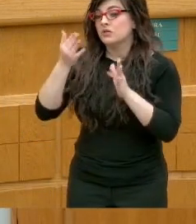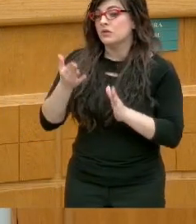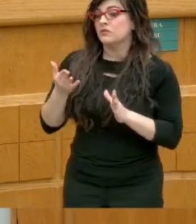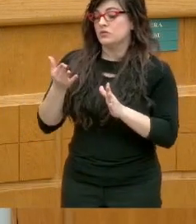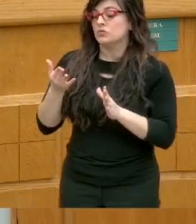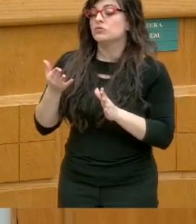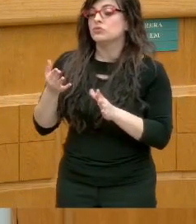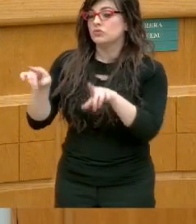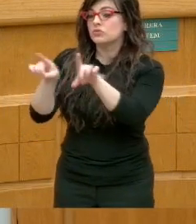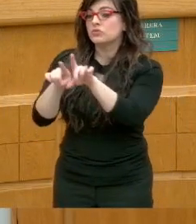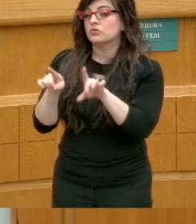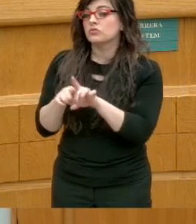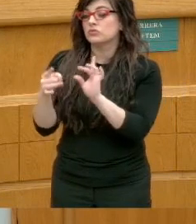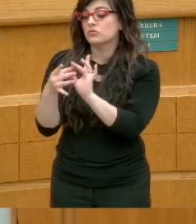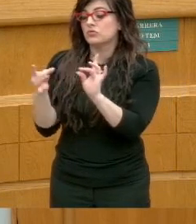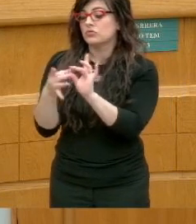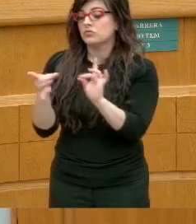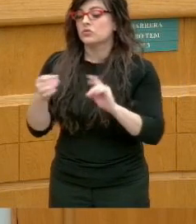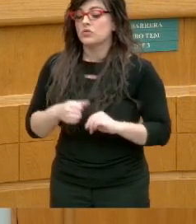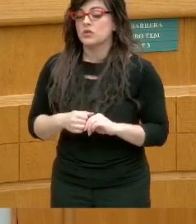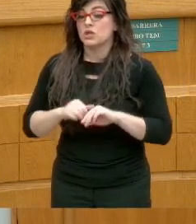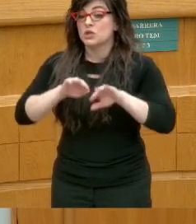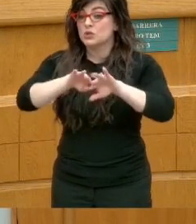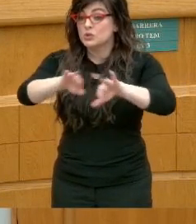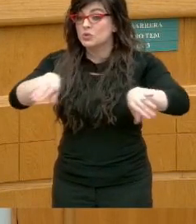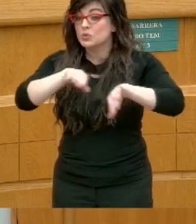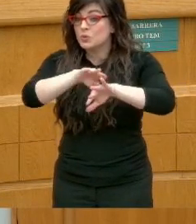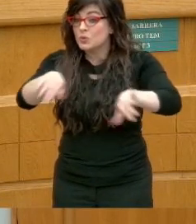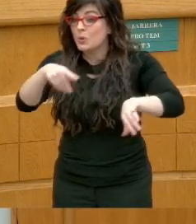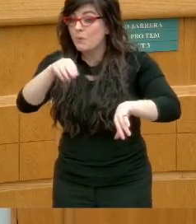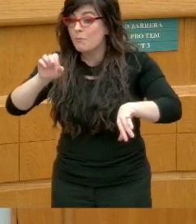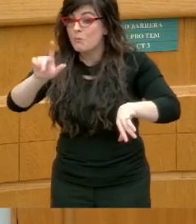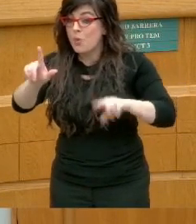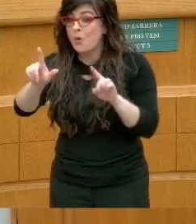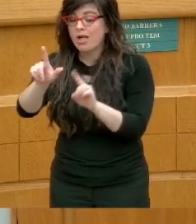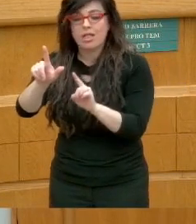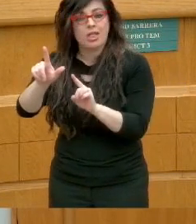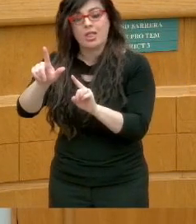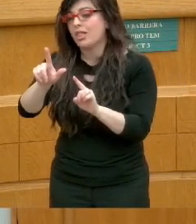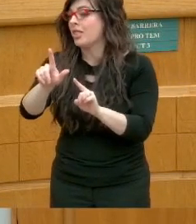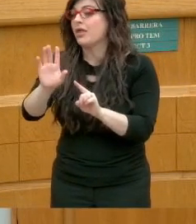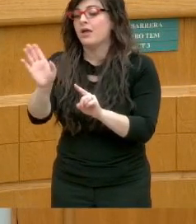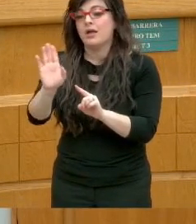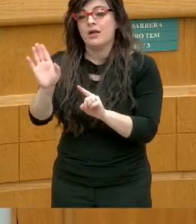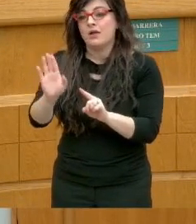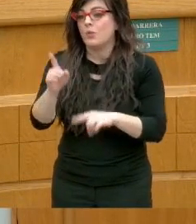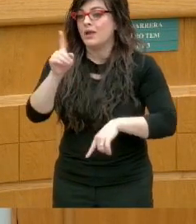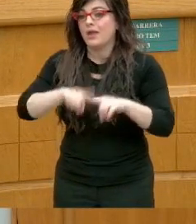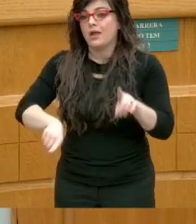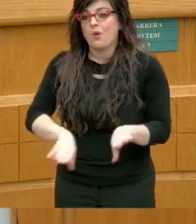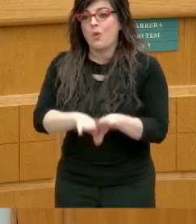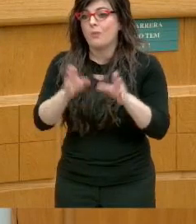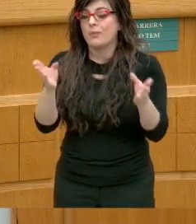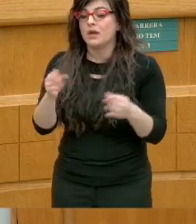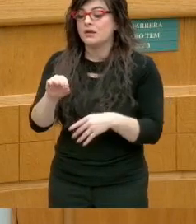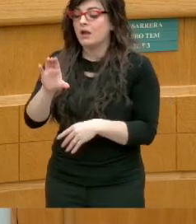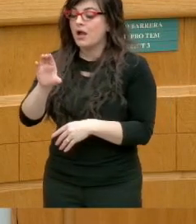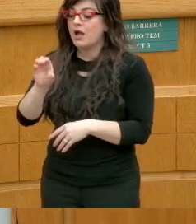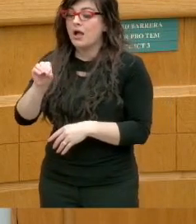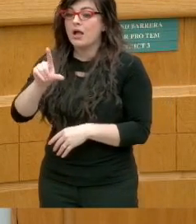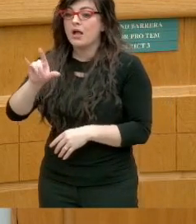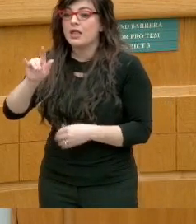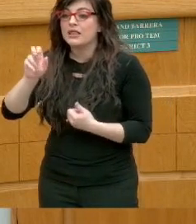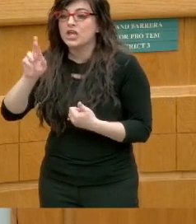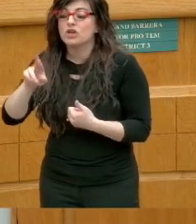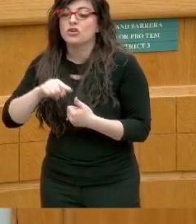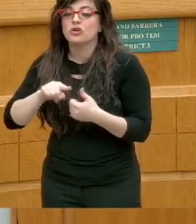order, we're not allowed to open our swimming pools. And so pools that are open year-round, like the Collier Pool and the